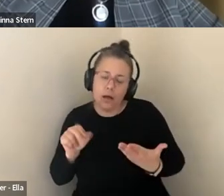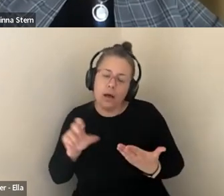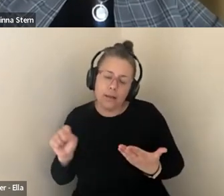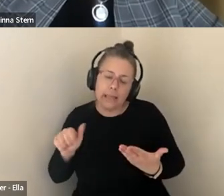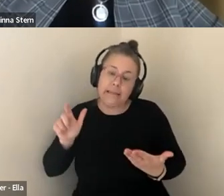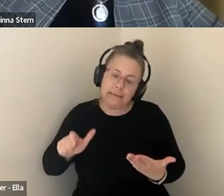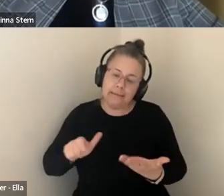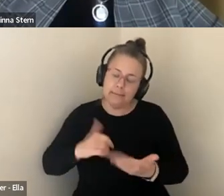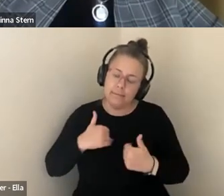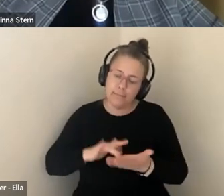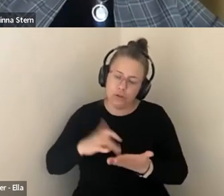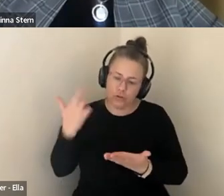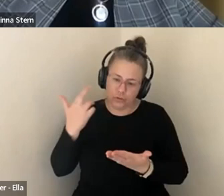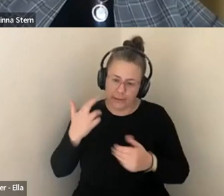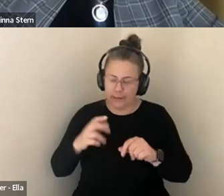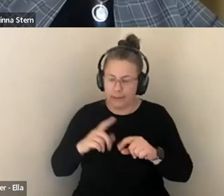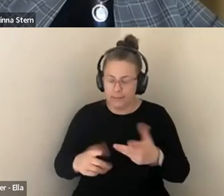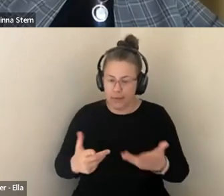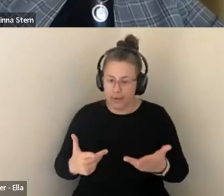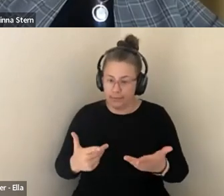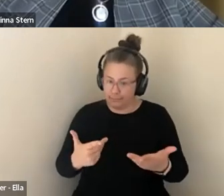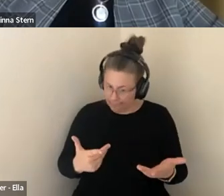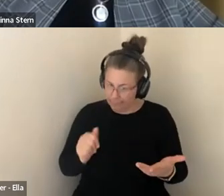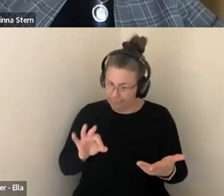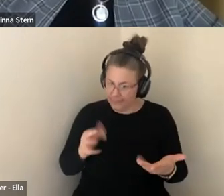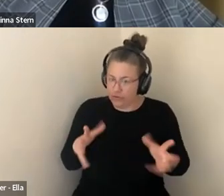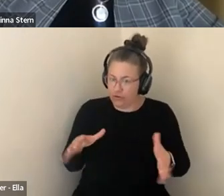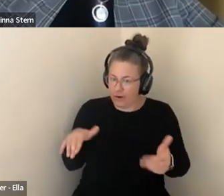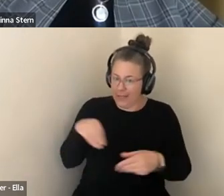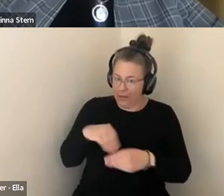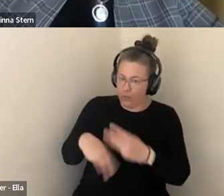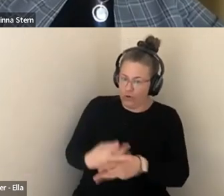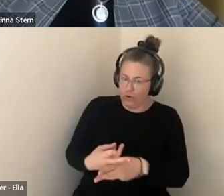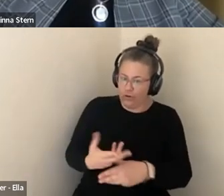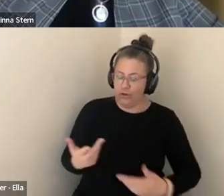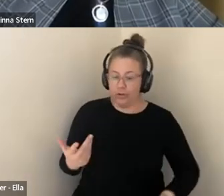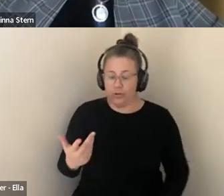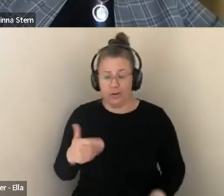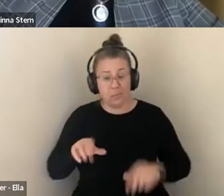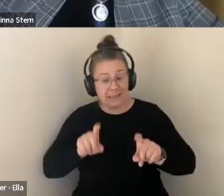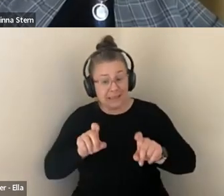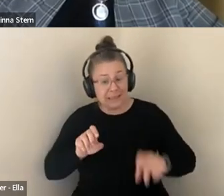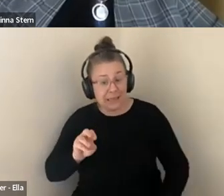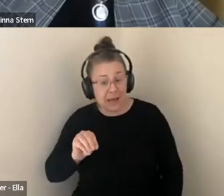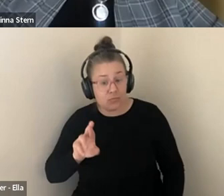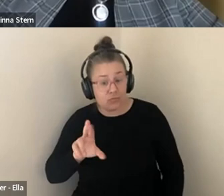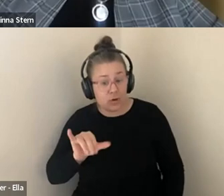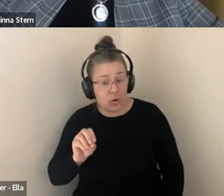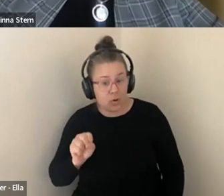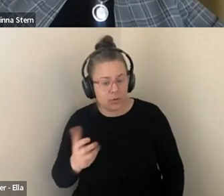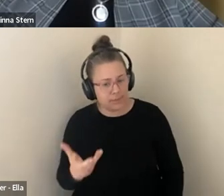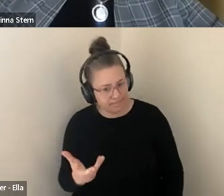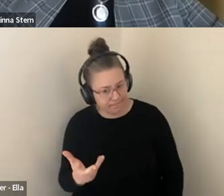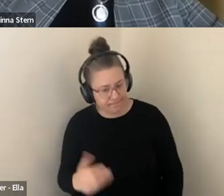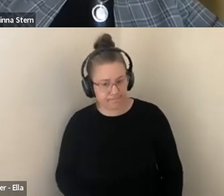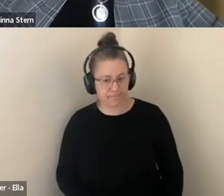a lot of babies will be born with a lot known about them already in the coming years. You add newborn screening to